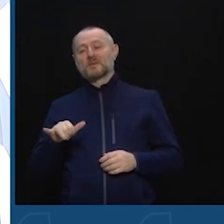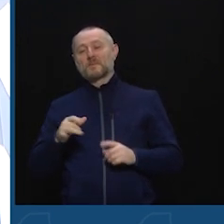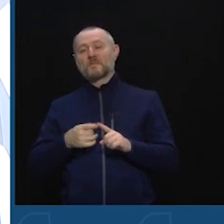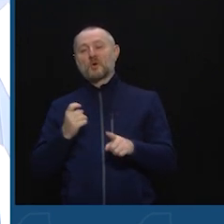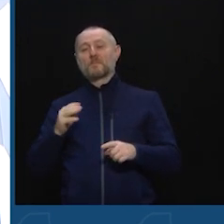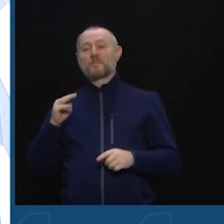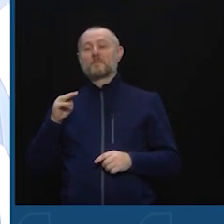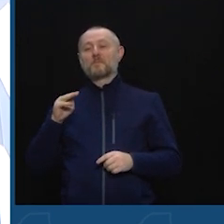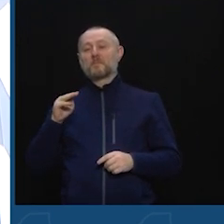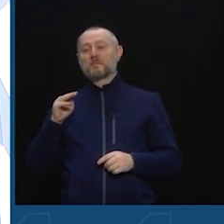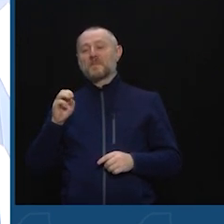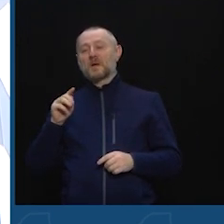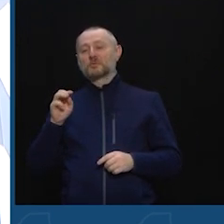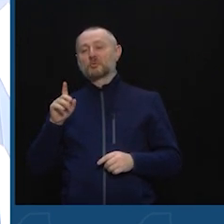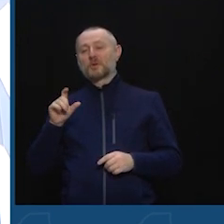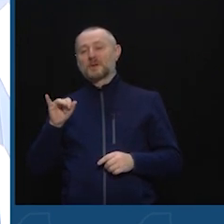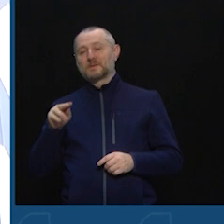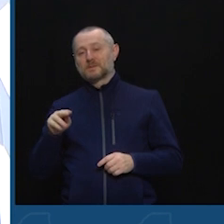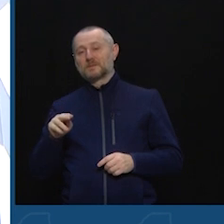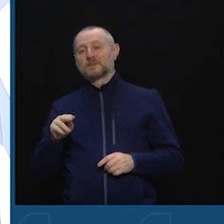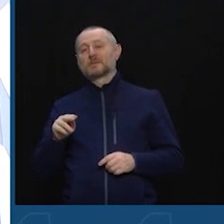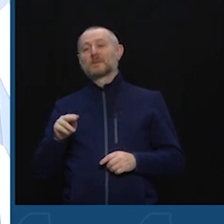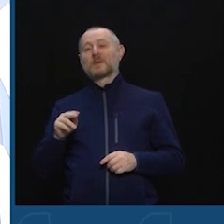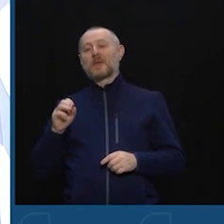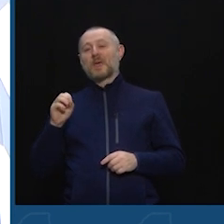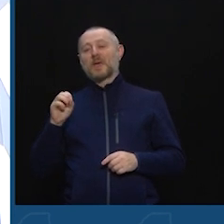Eric Lane, Vice President from JLC Infrastructure.